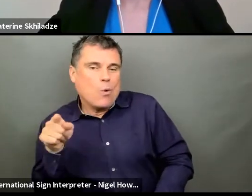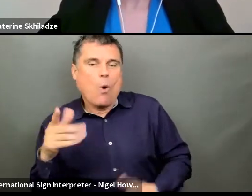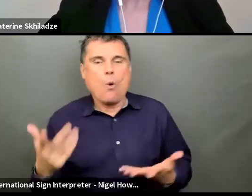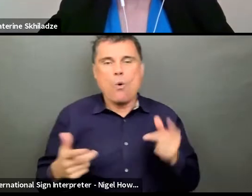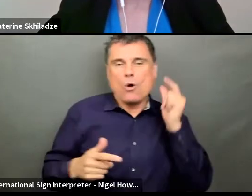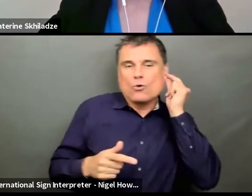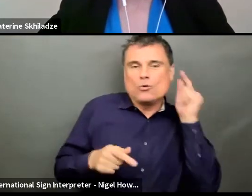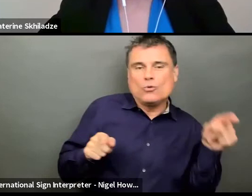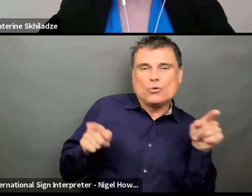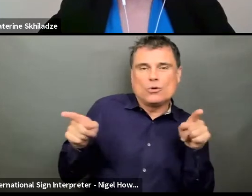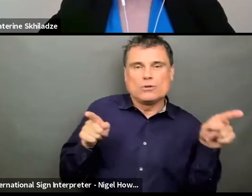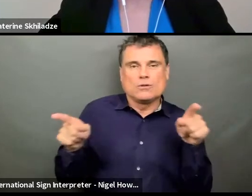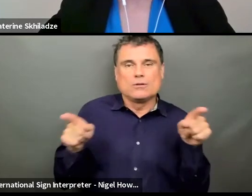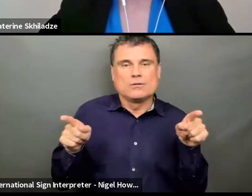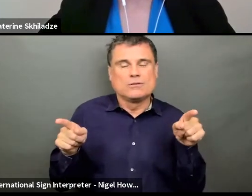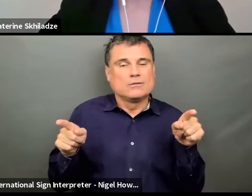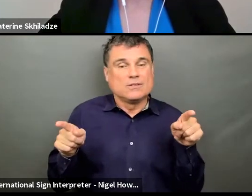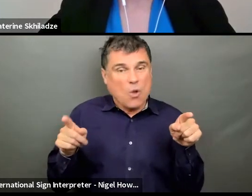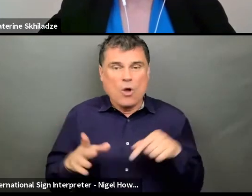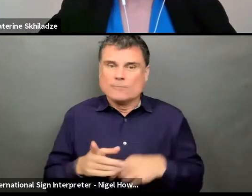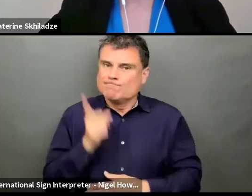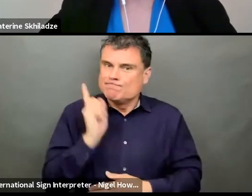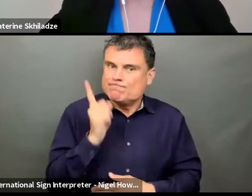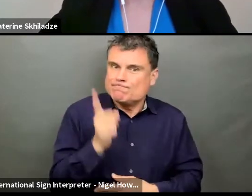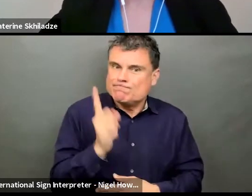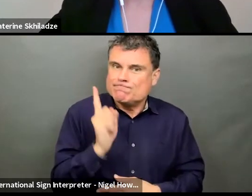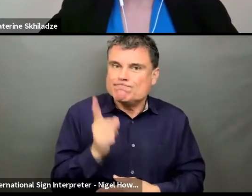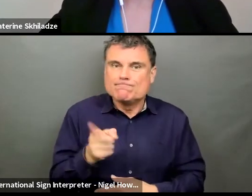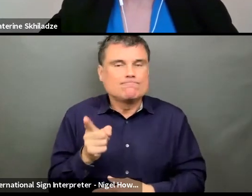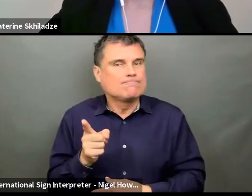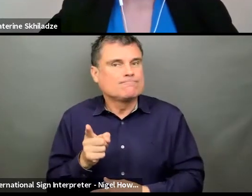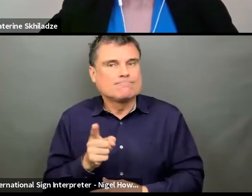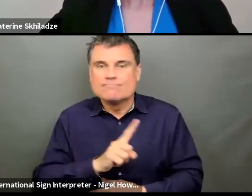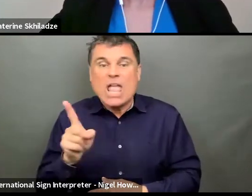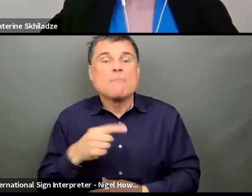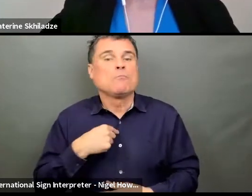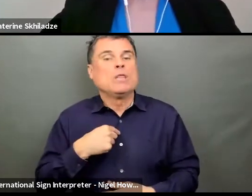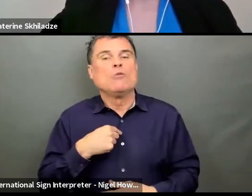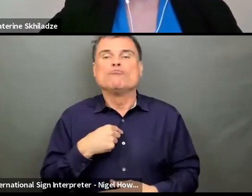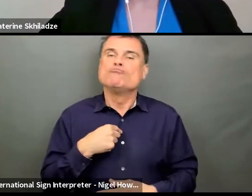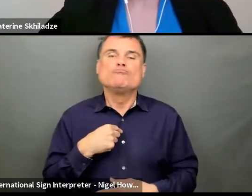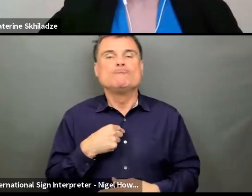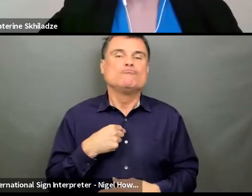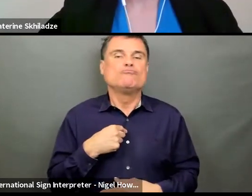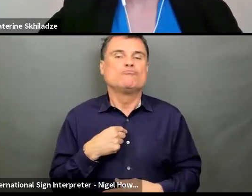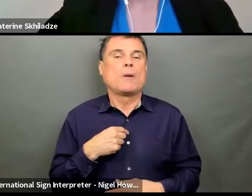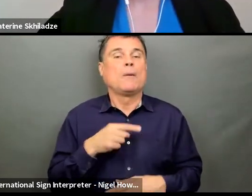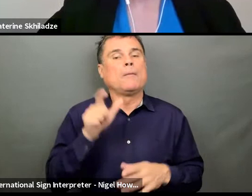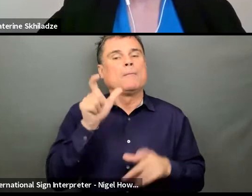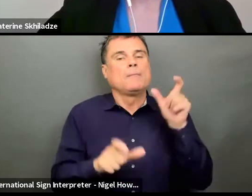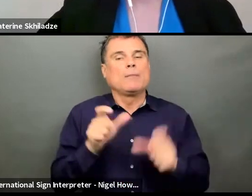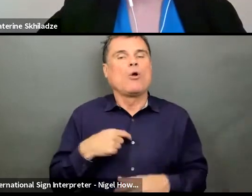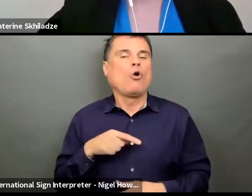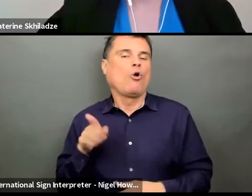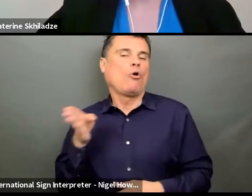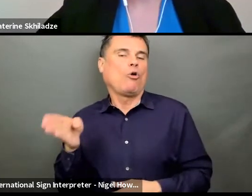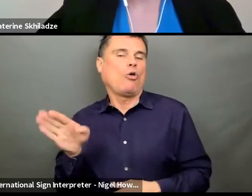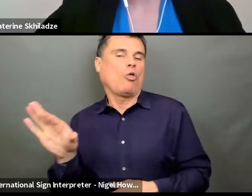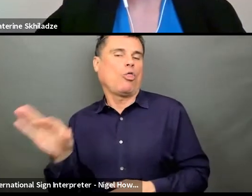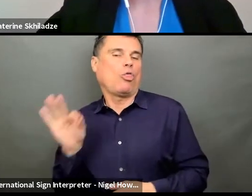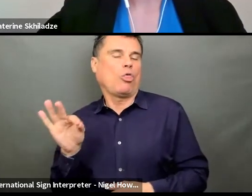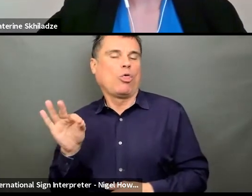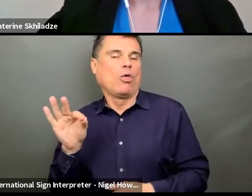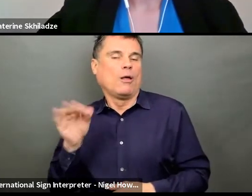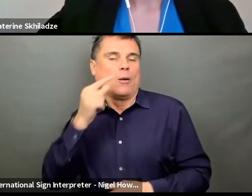with a specific focus on sex selection, abortion is superficial as social change in attitudes